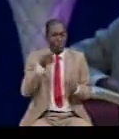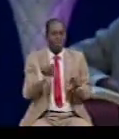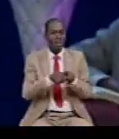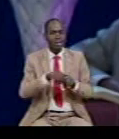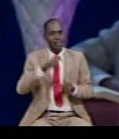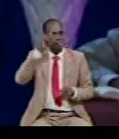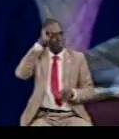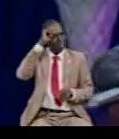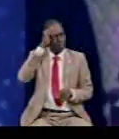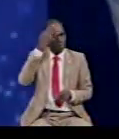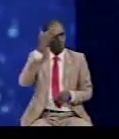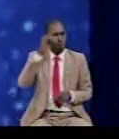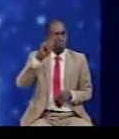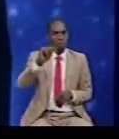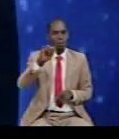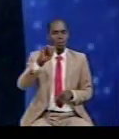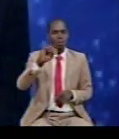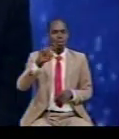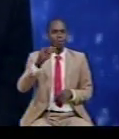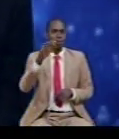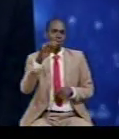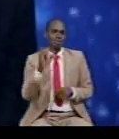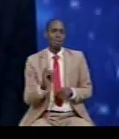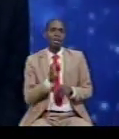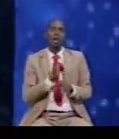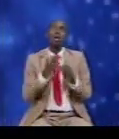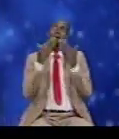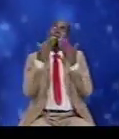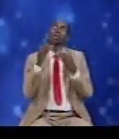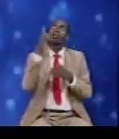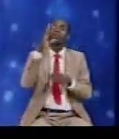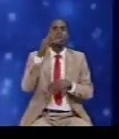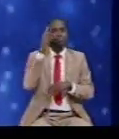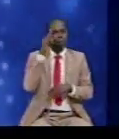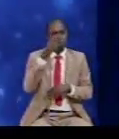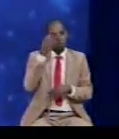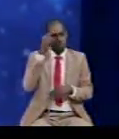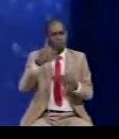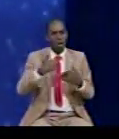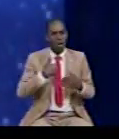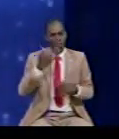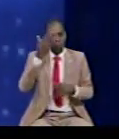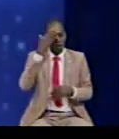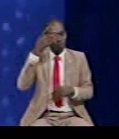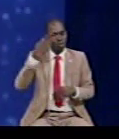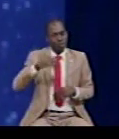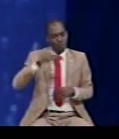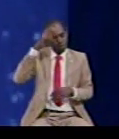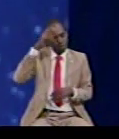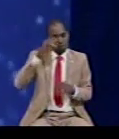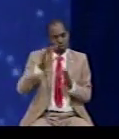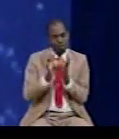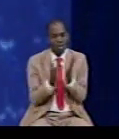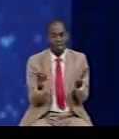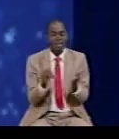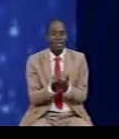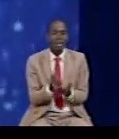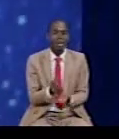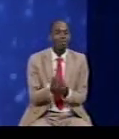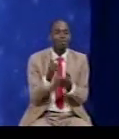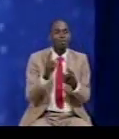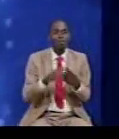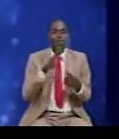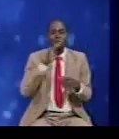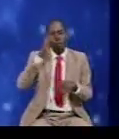for you, because you have known the scriptures which is able to make you wise unto